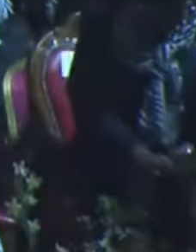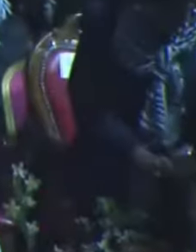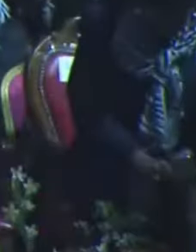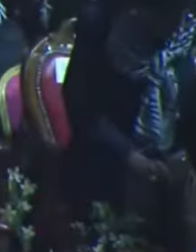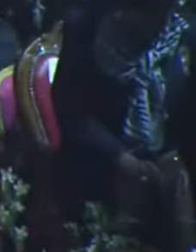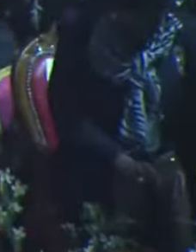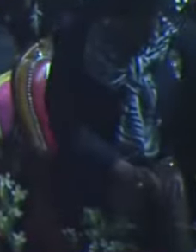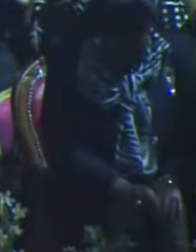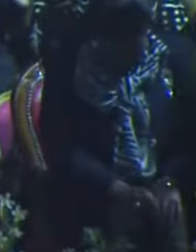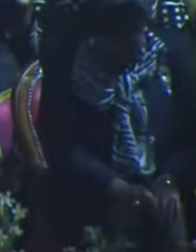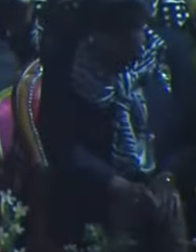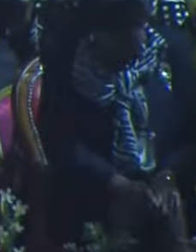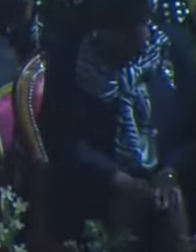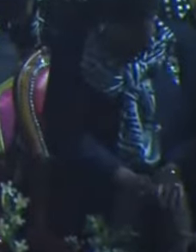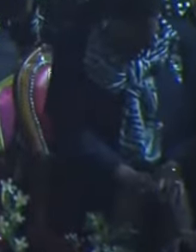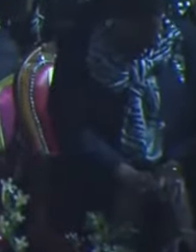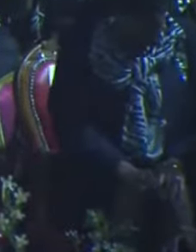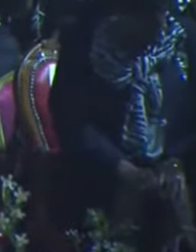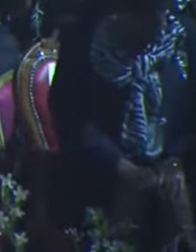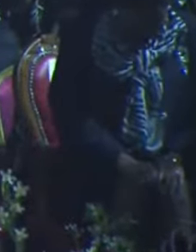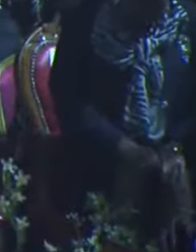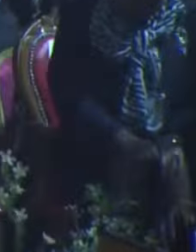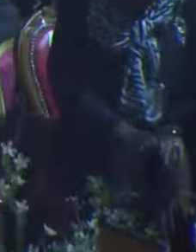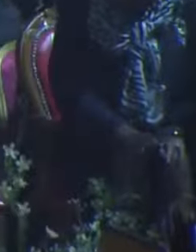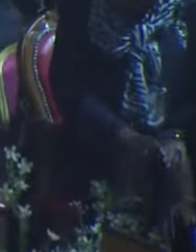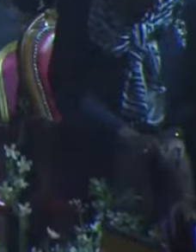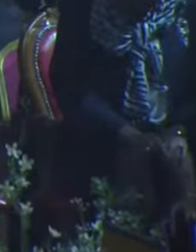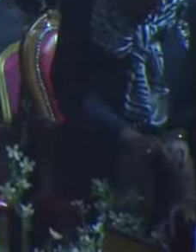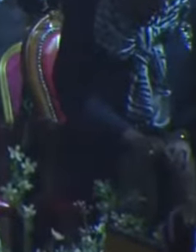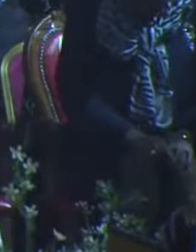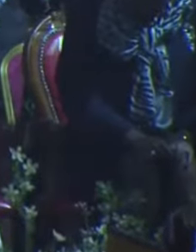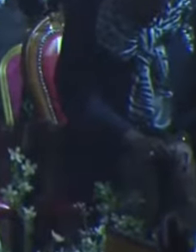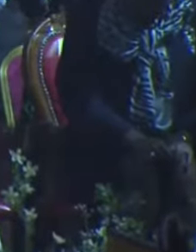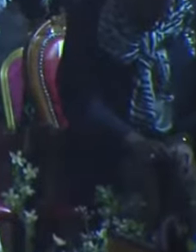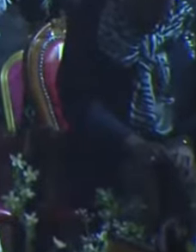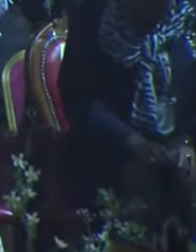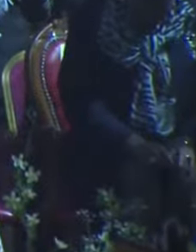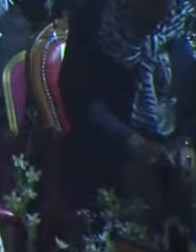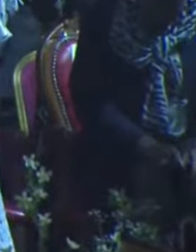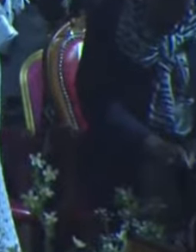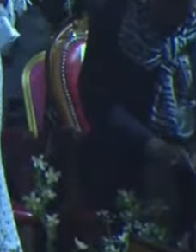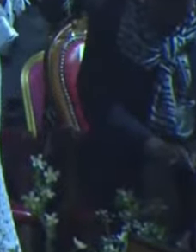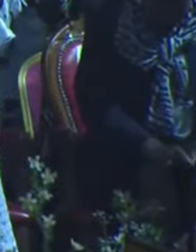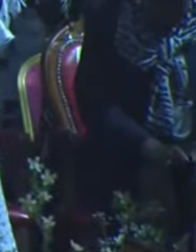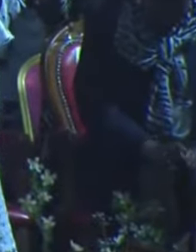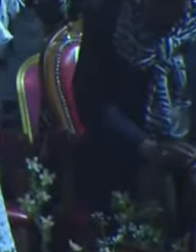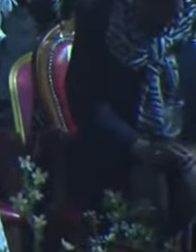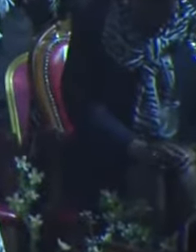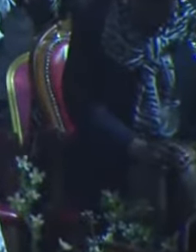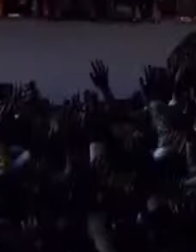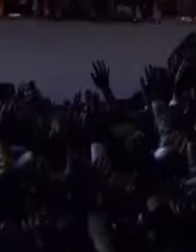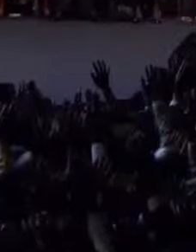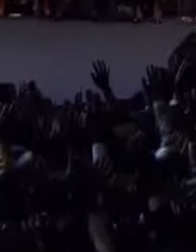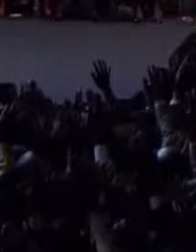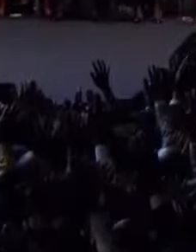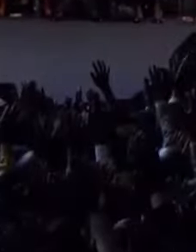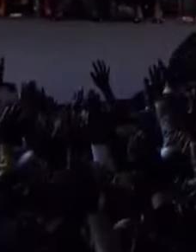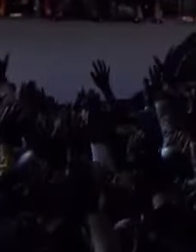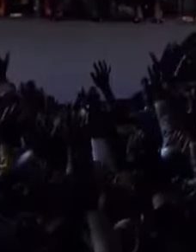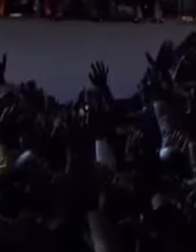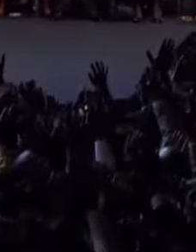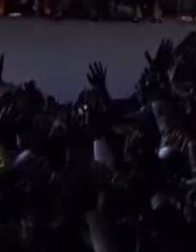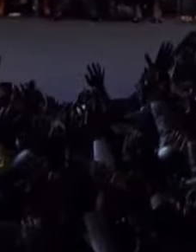savior You Are My Savior forever forever my Lord my Lord